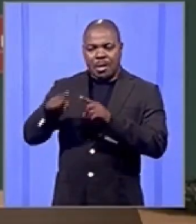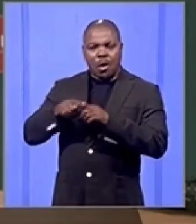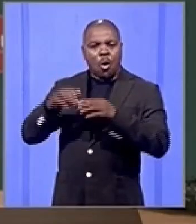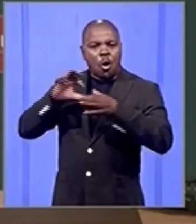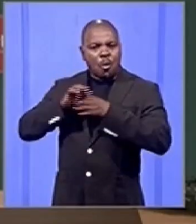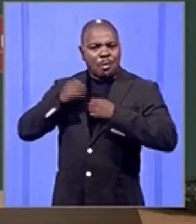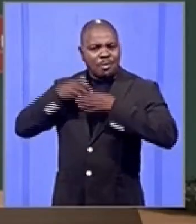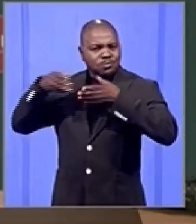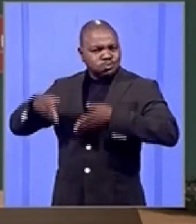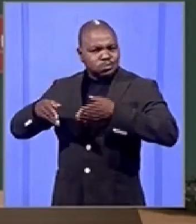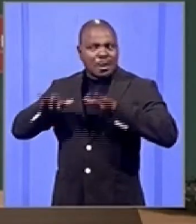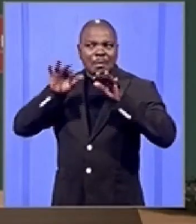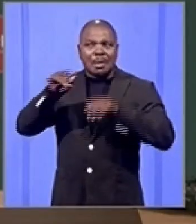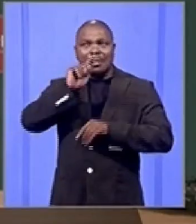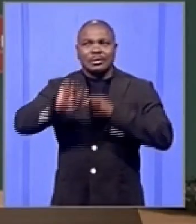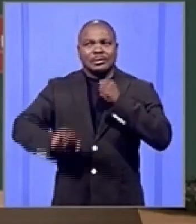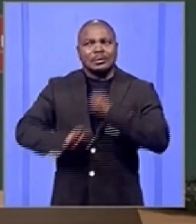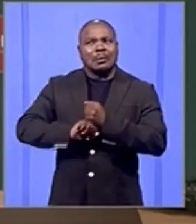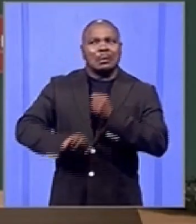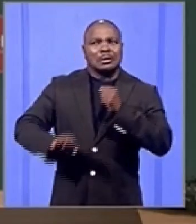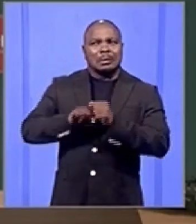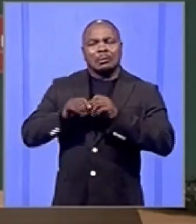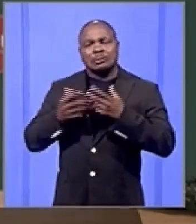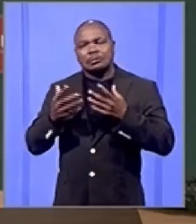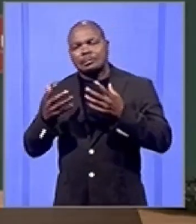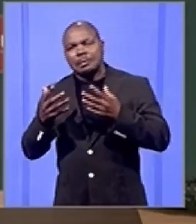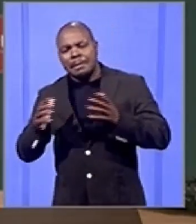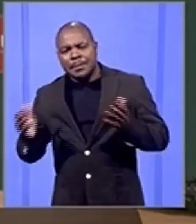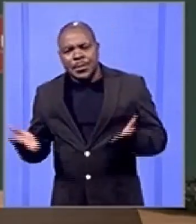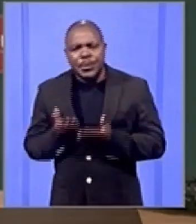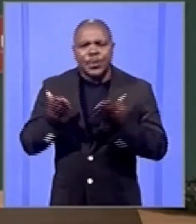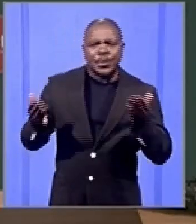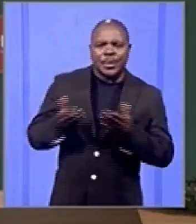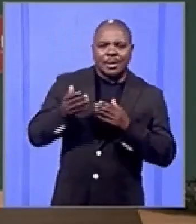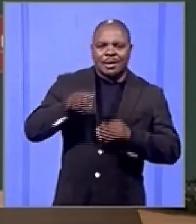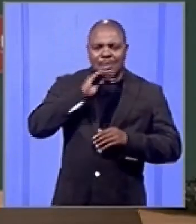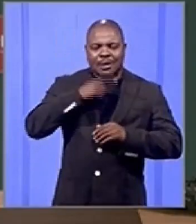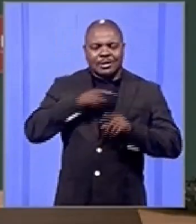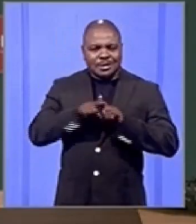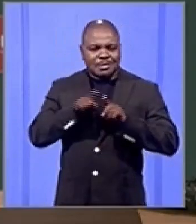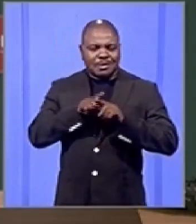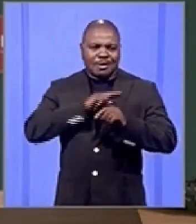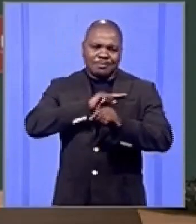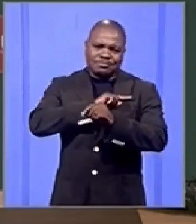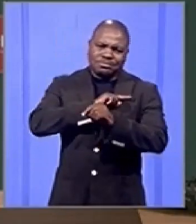people that just pushing you, support you every day. So it gives you the strength to